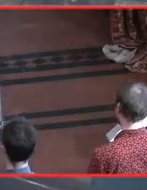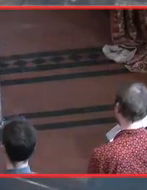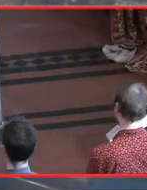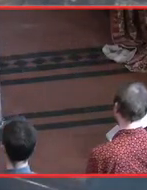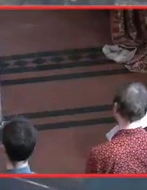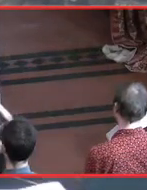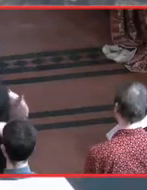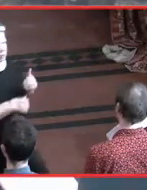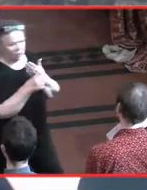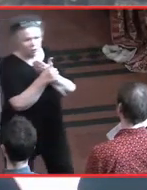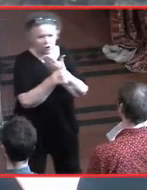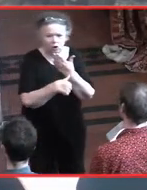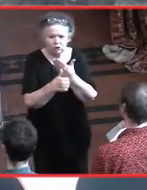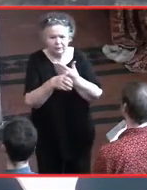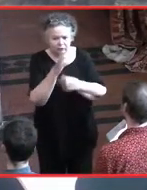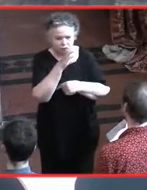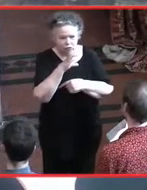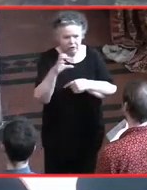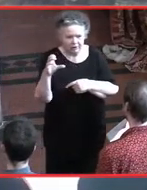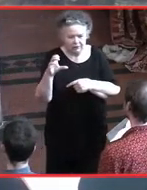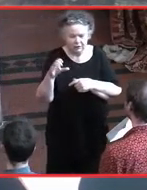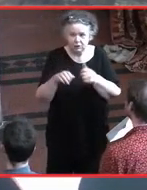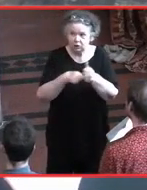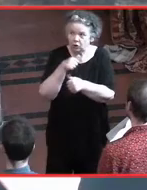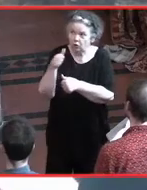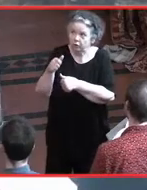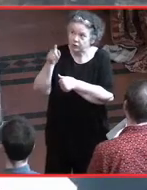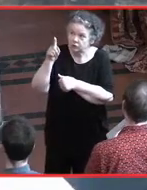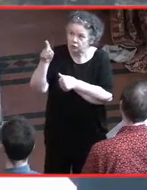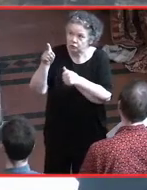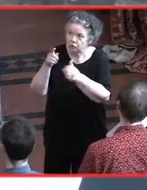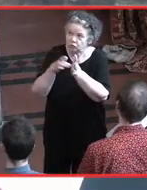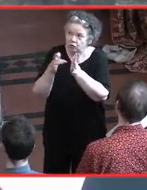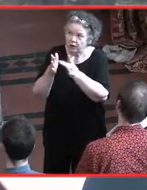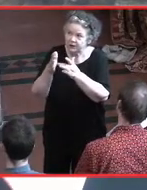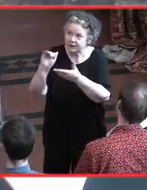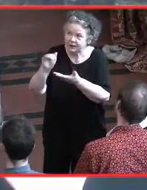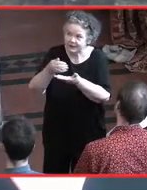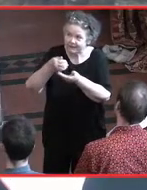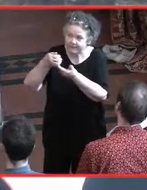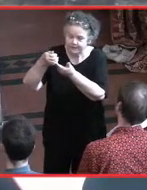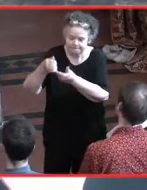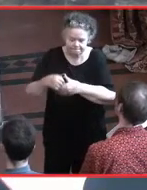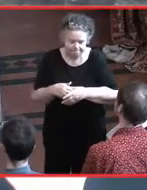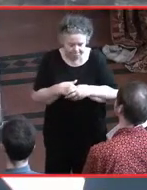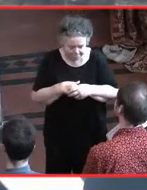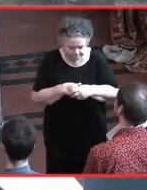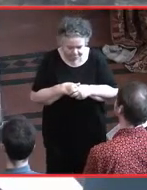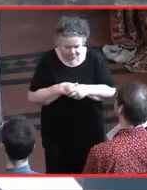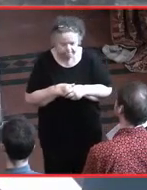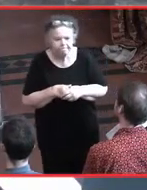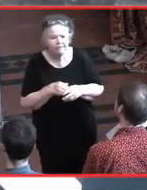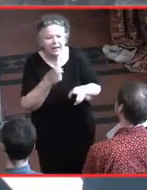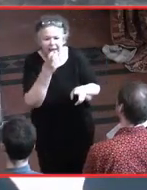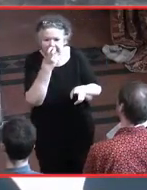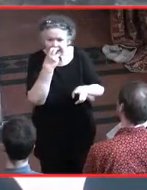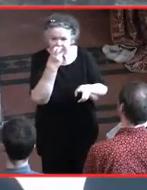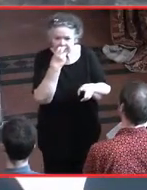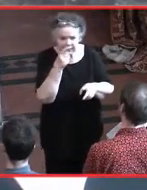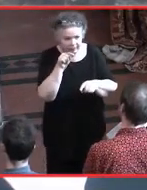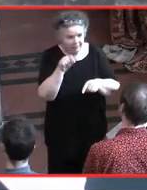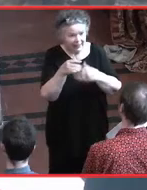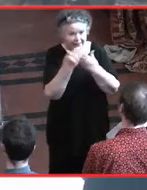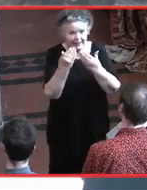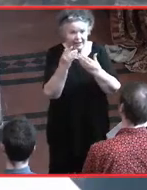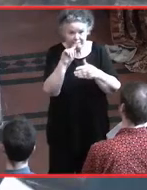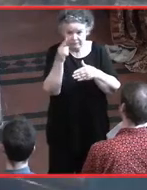Hear the Gospel of Christ. Glory to Christ our Saviour. When it was evening on that day, the